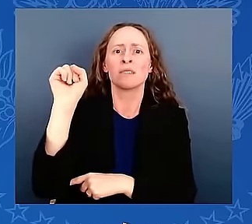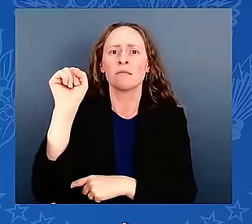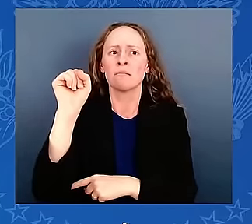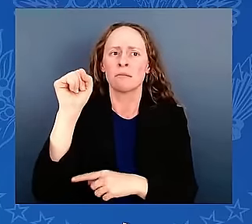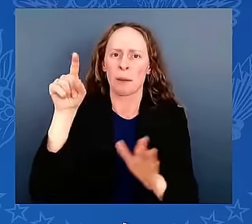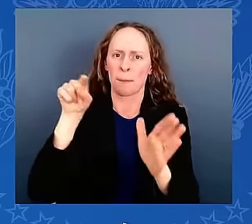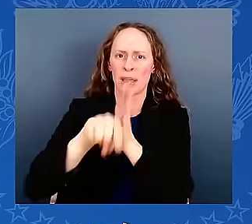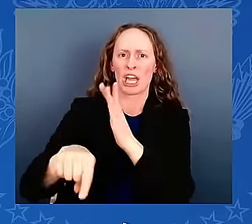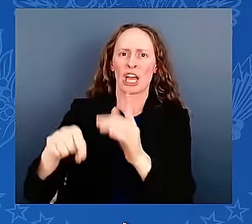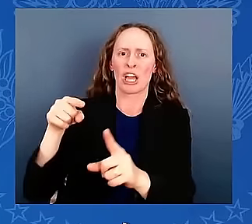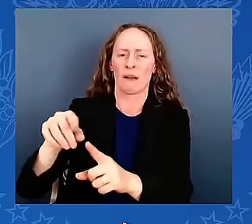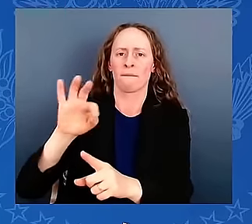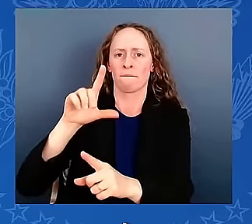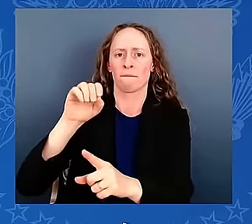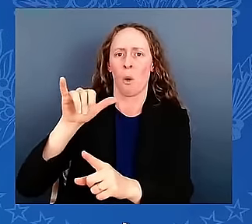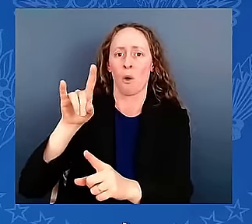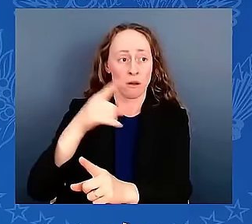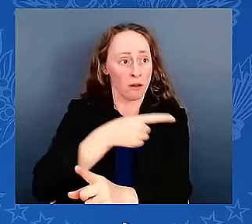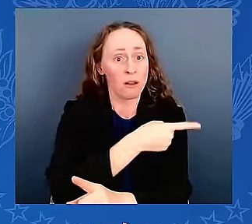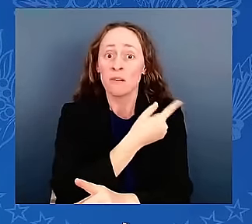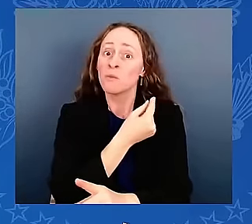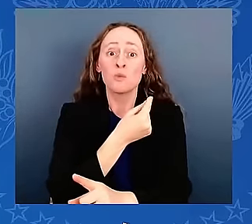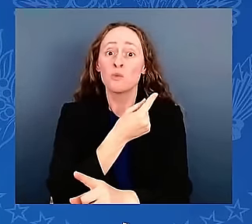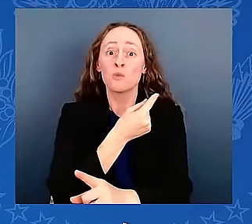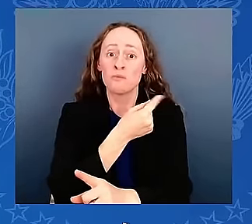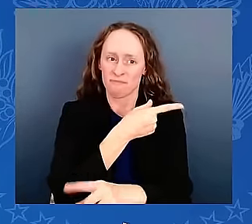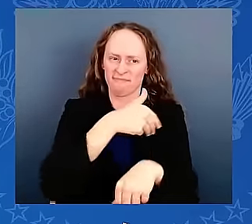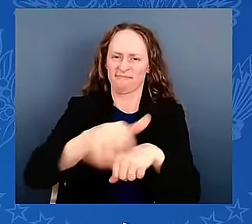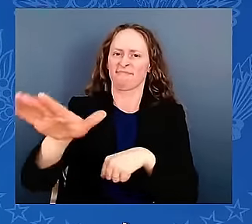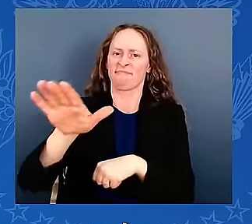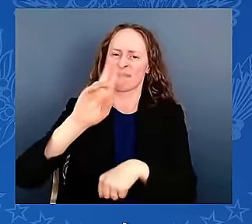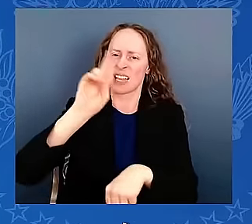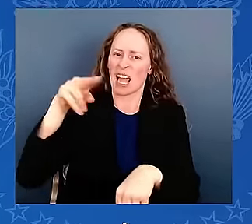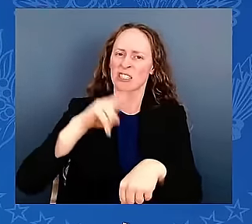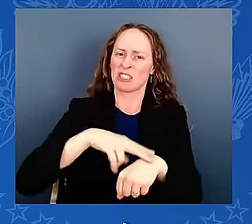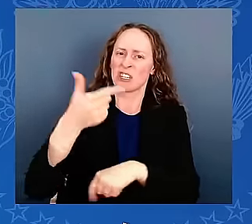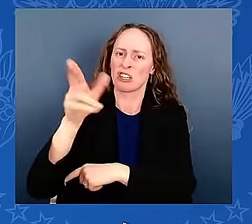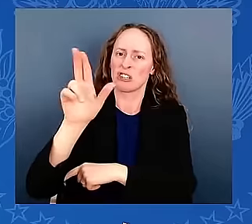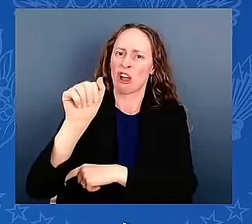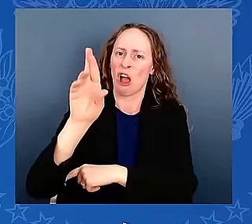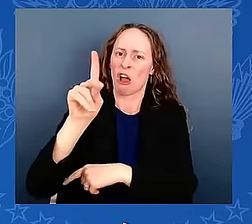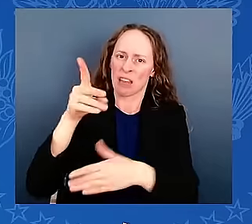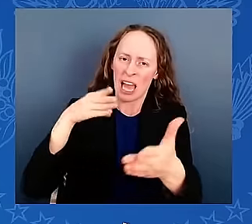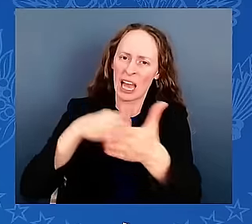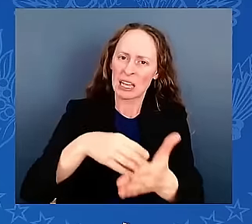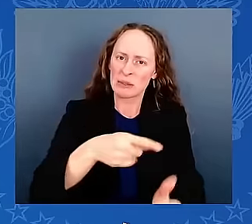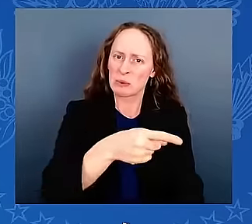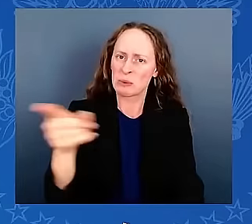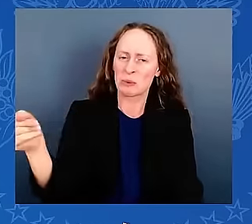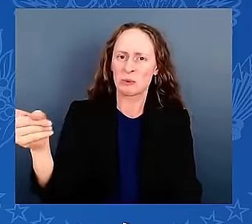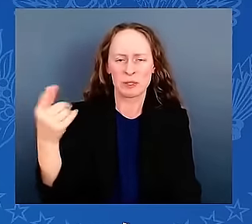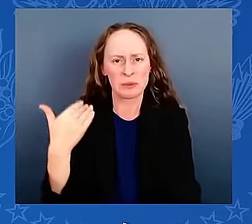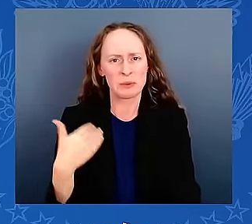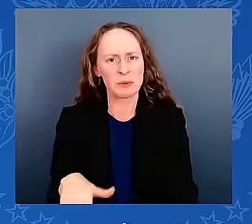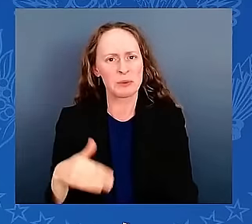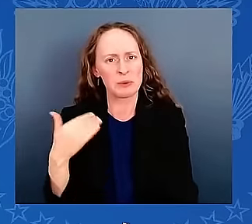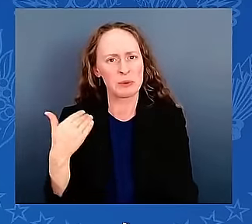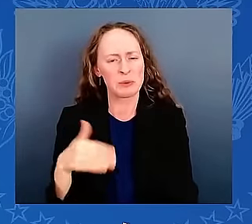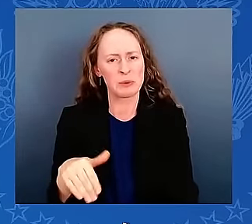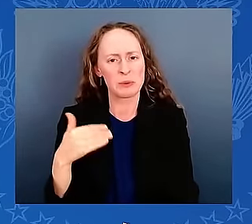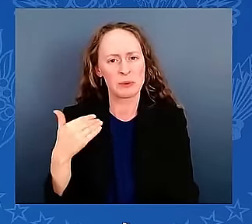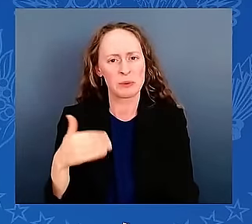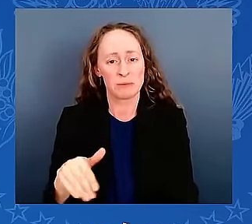figure. From a guy who spread the birthism lie against Barack Obama, saying he wasn't born in America and he wasn't a U.S.